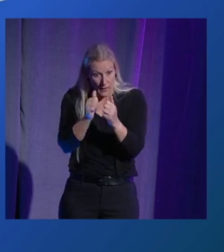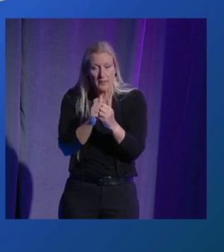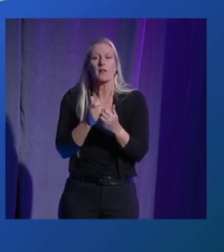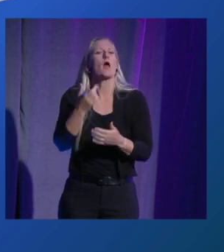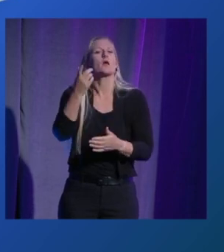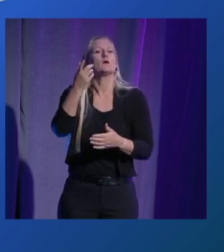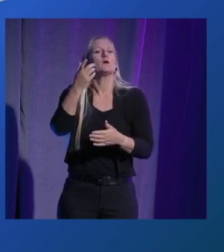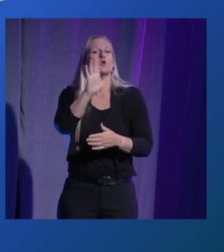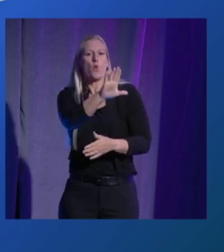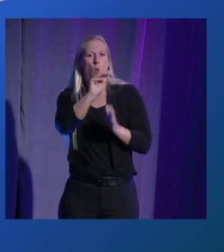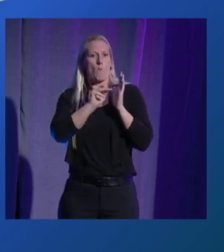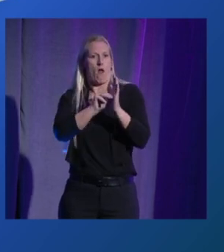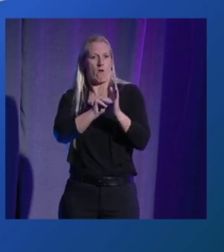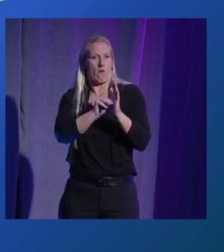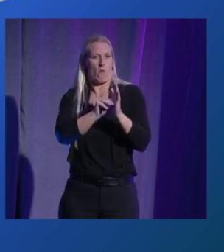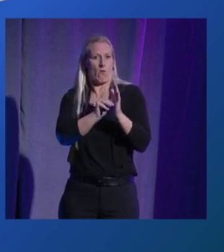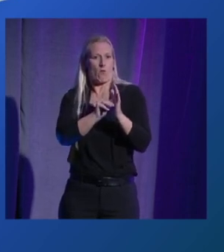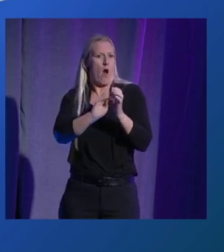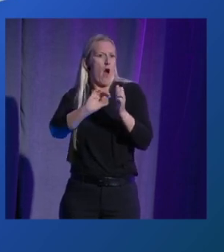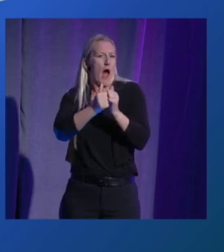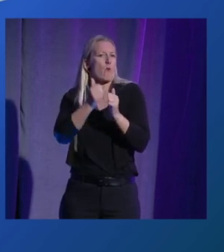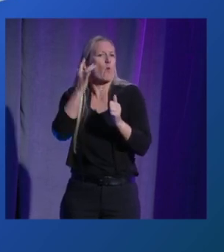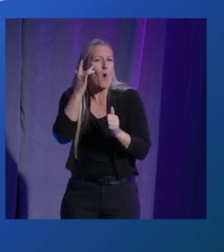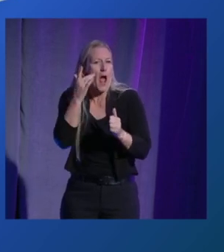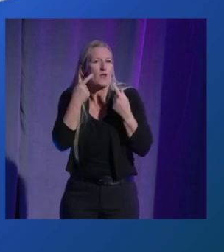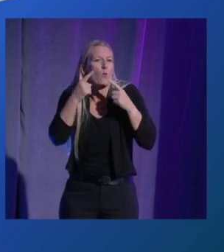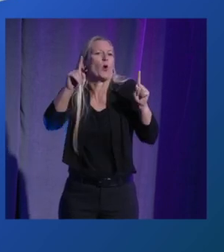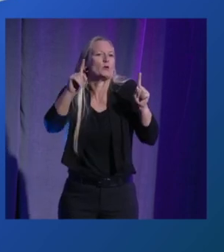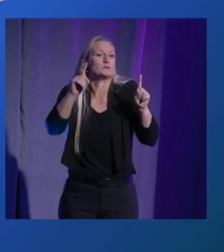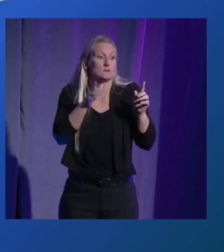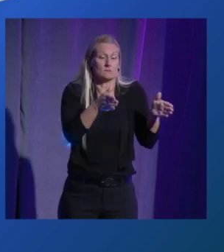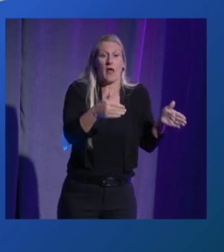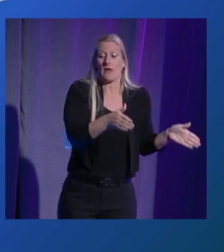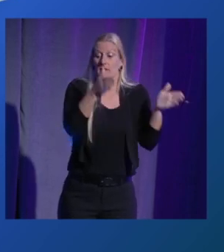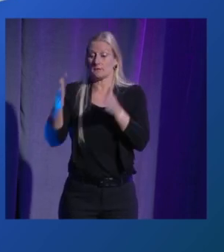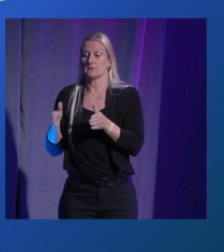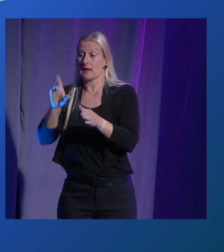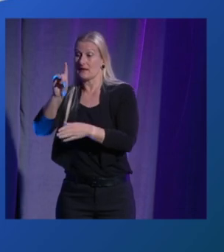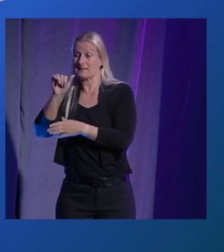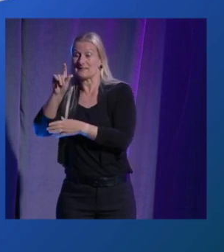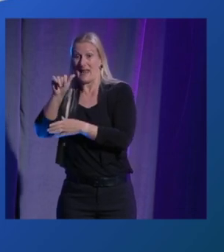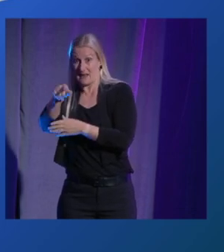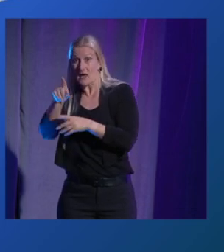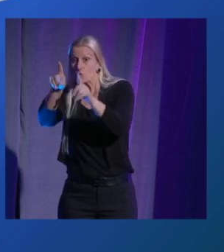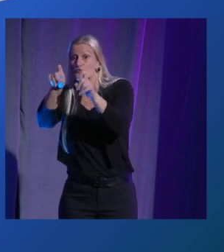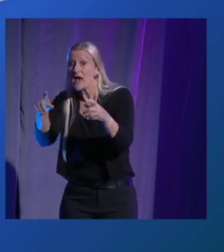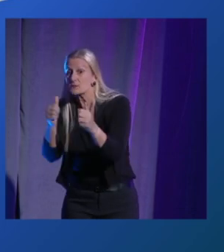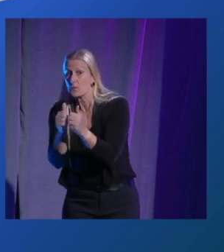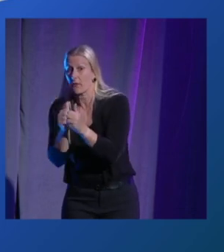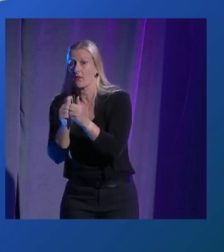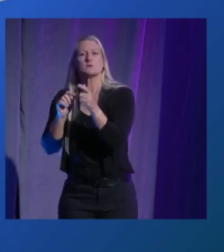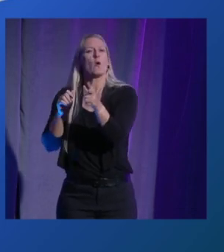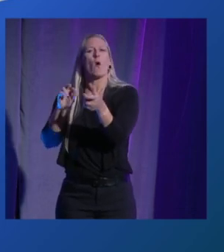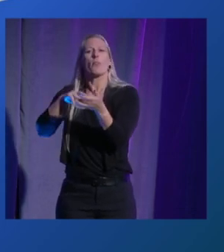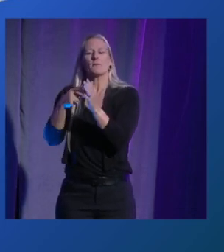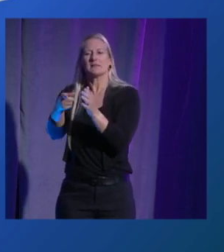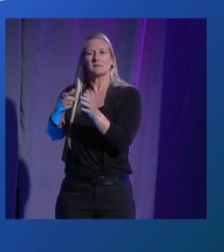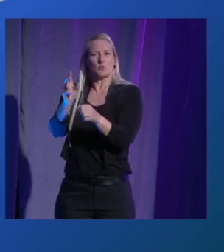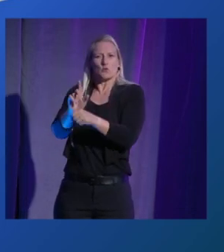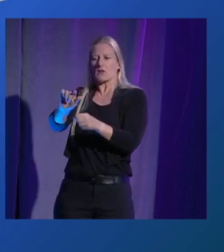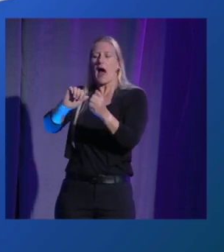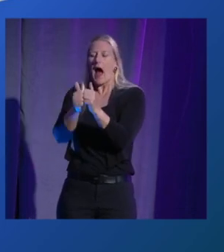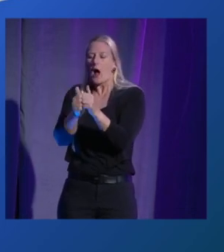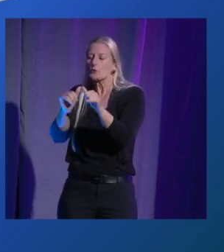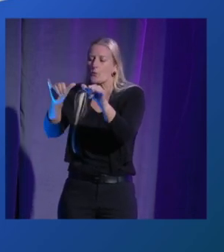makes your model work and then you have data that you test on and that is how you can measure does that model that you trained on actually